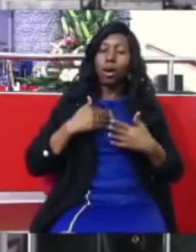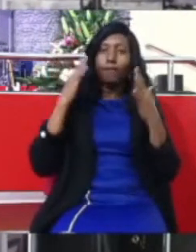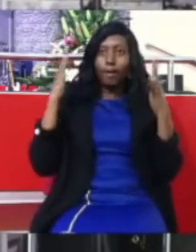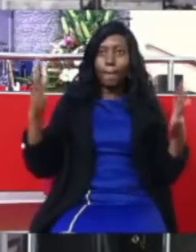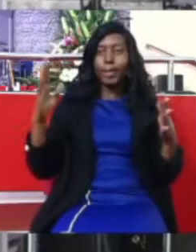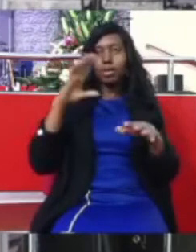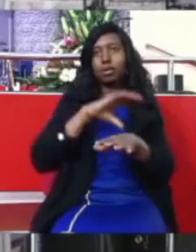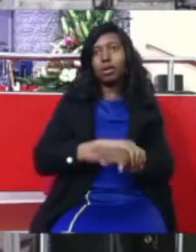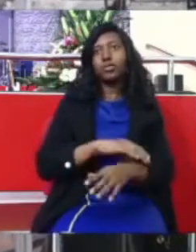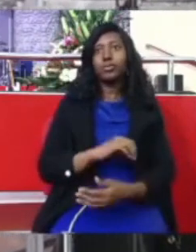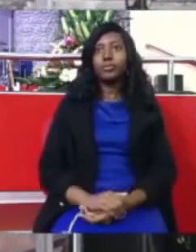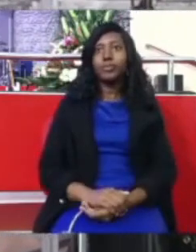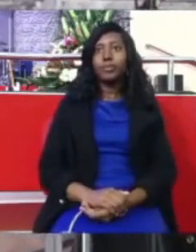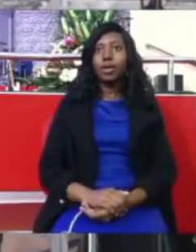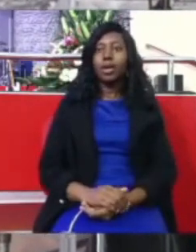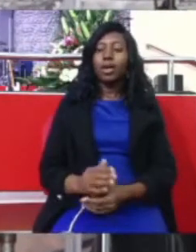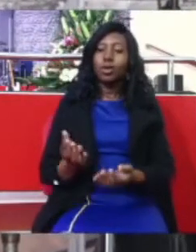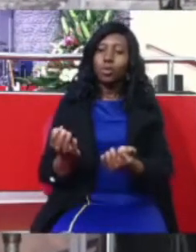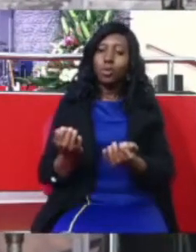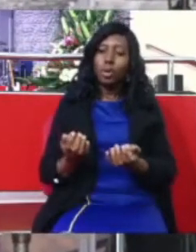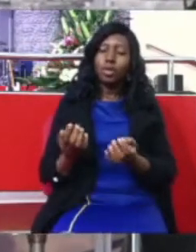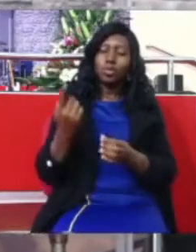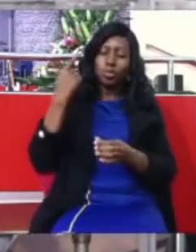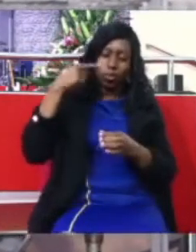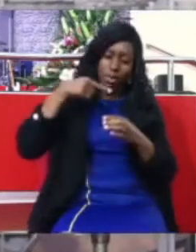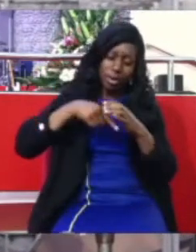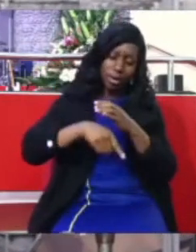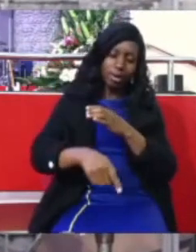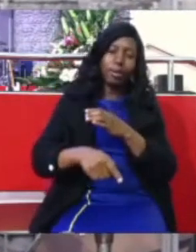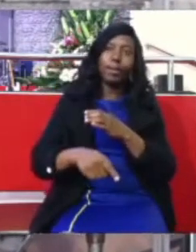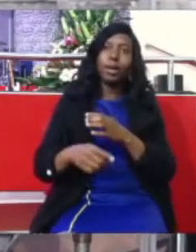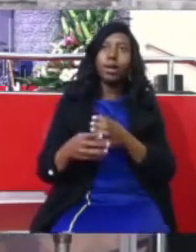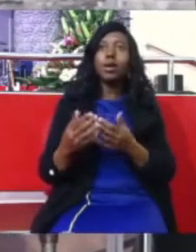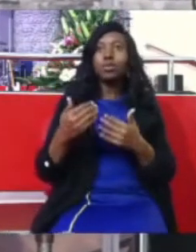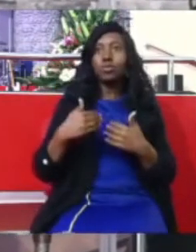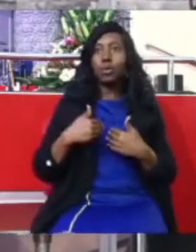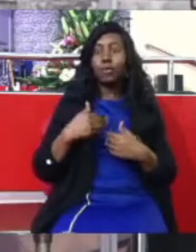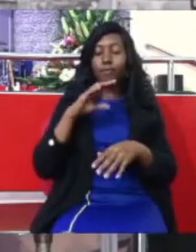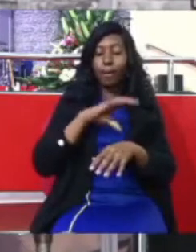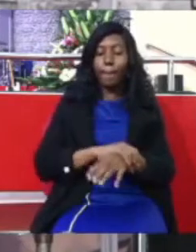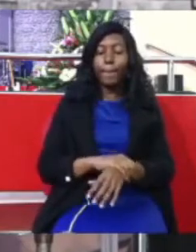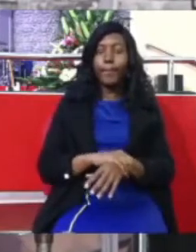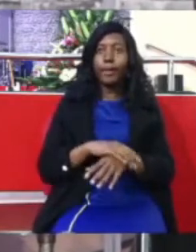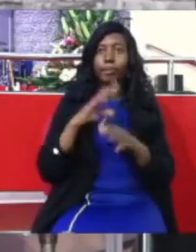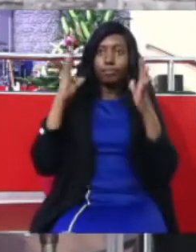You will need to go deeper to have a great catch. Those of us who have ever gone to